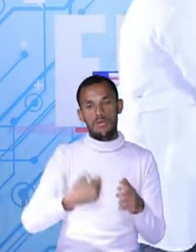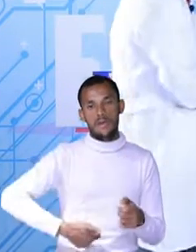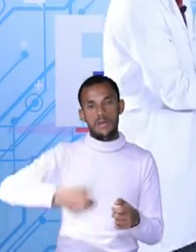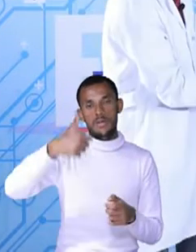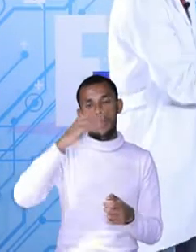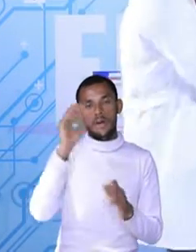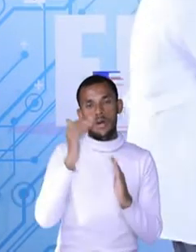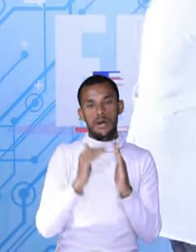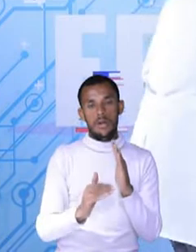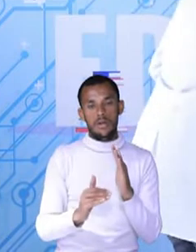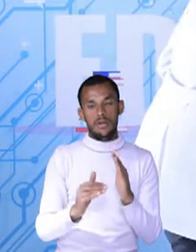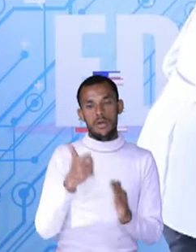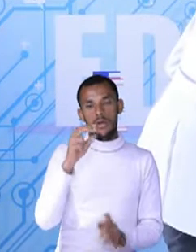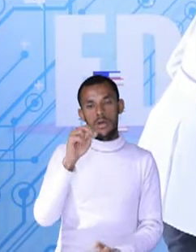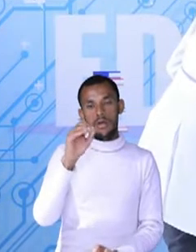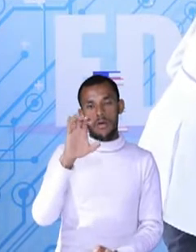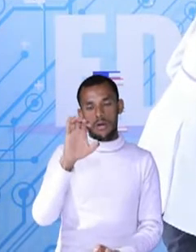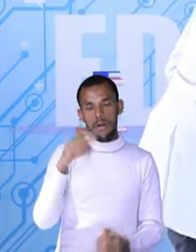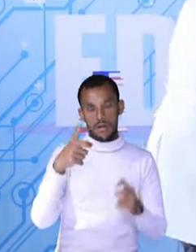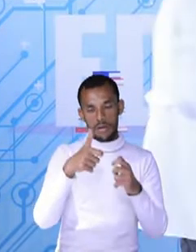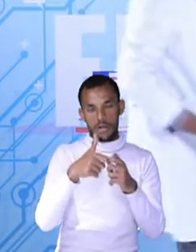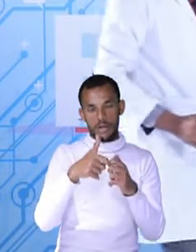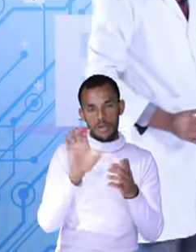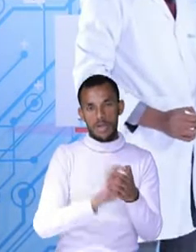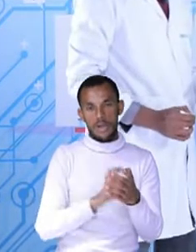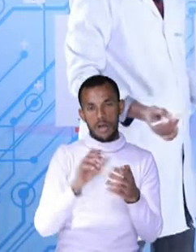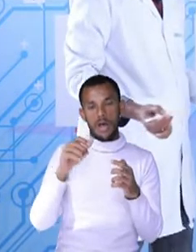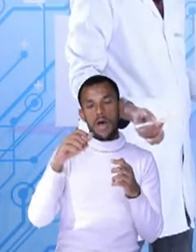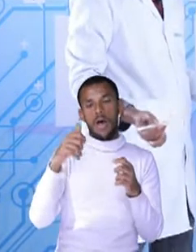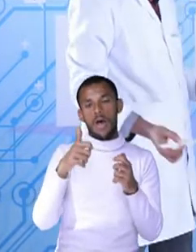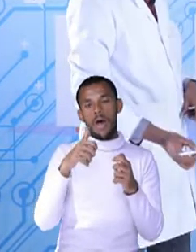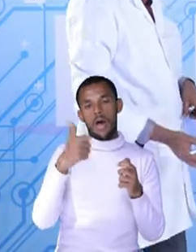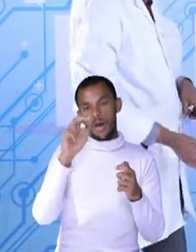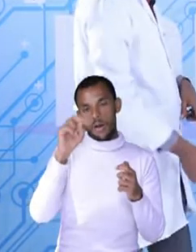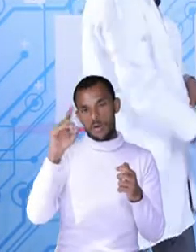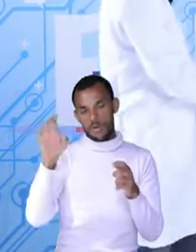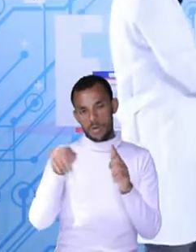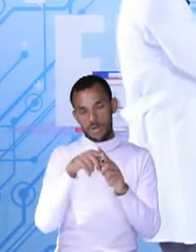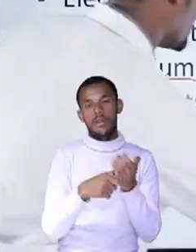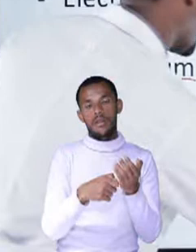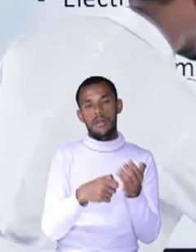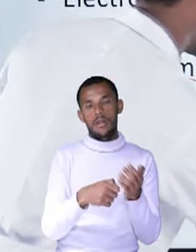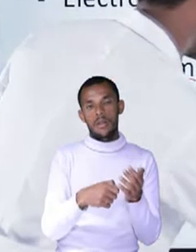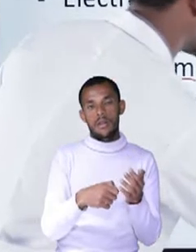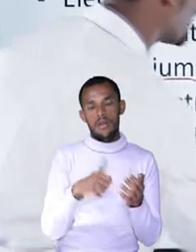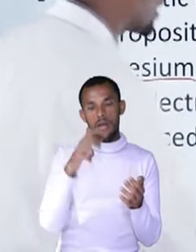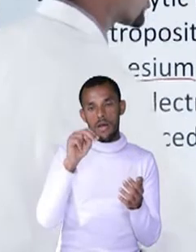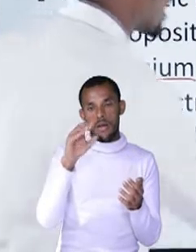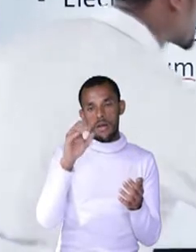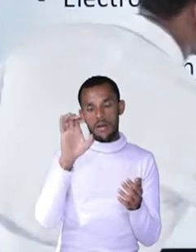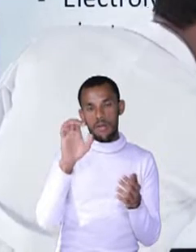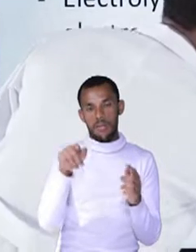one, and reduced anode in electrolytic cell, anode is positive. Anion, negative ion, is attracted to anode is